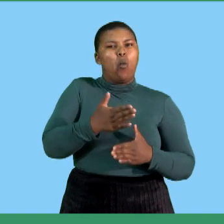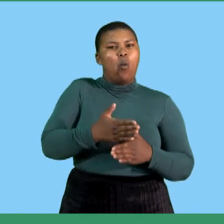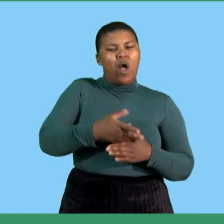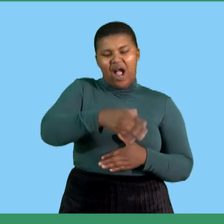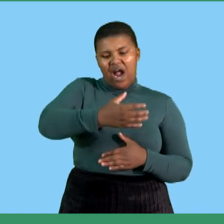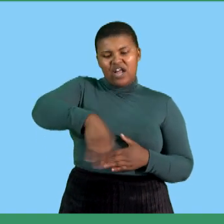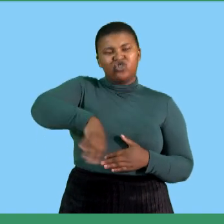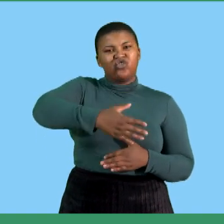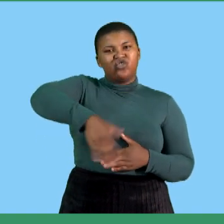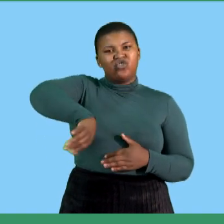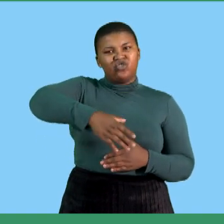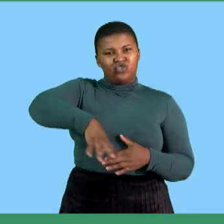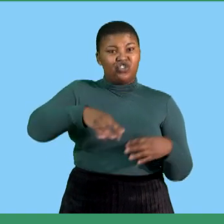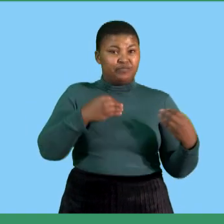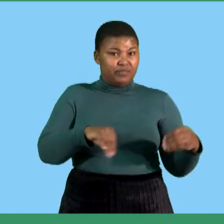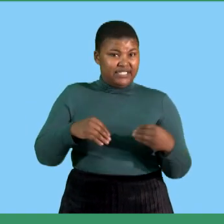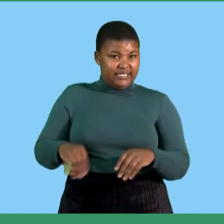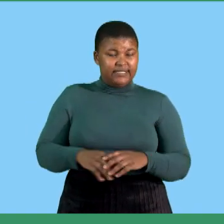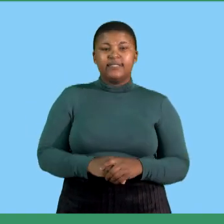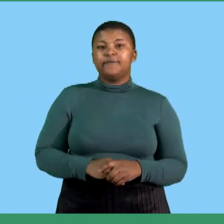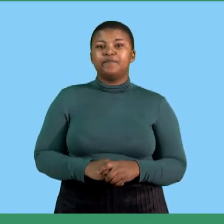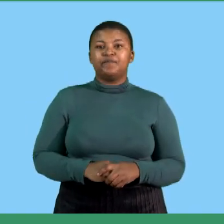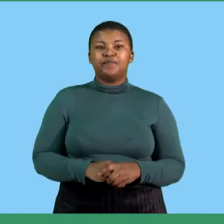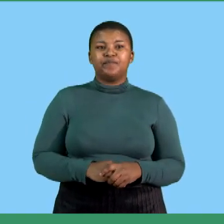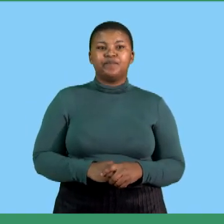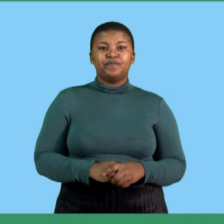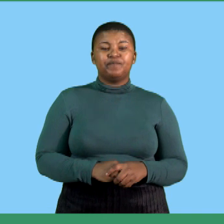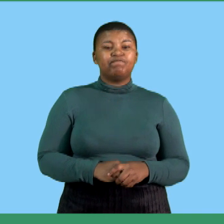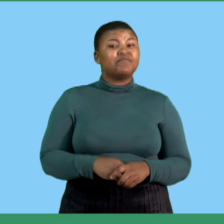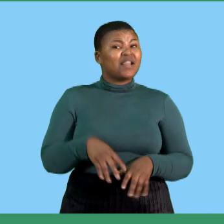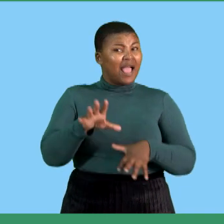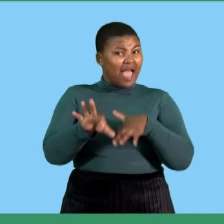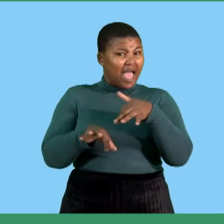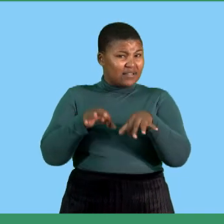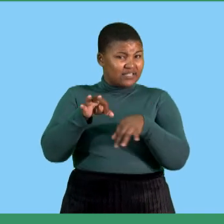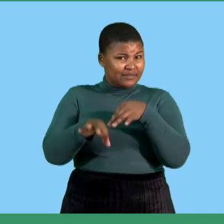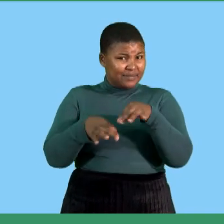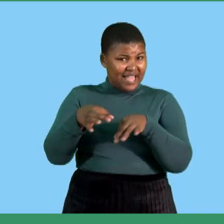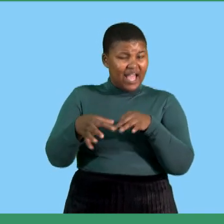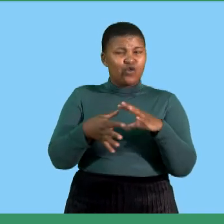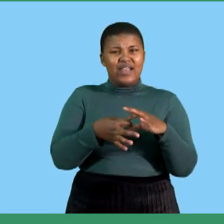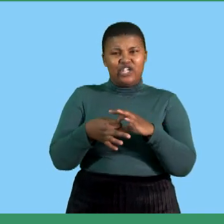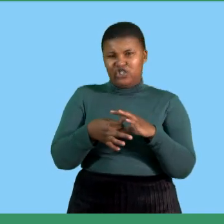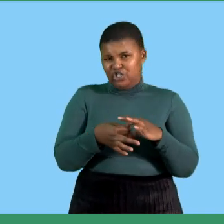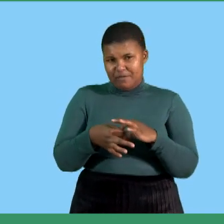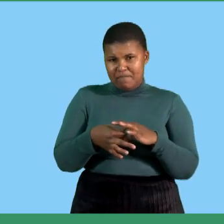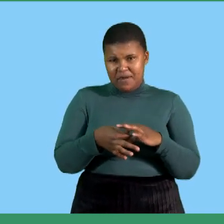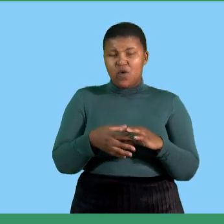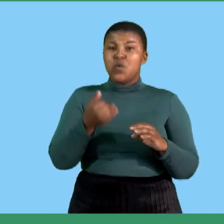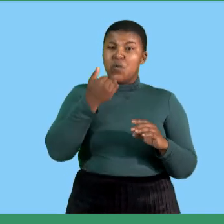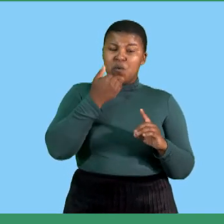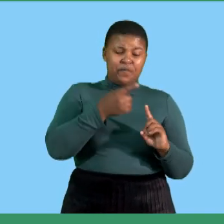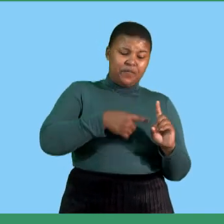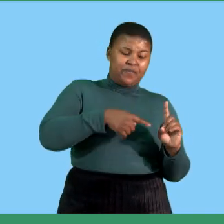for the question, discuss the relationship, which relationship between Elsa as